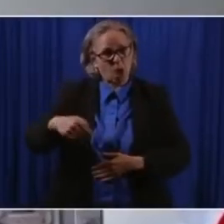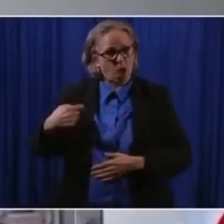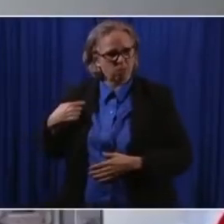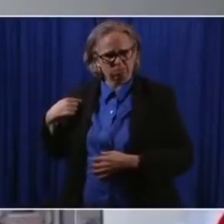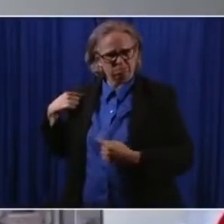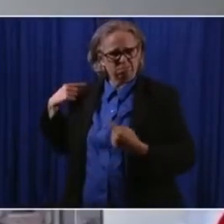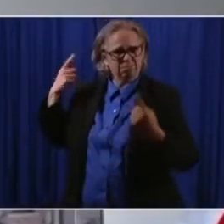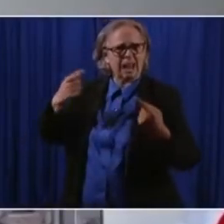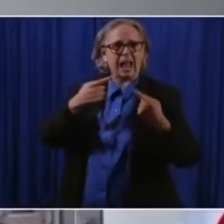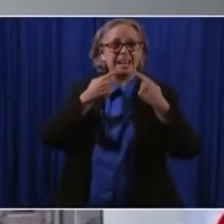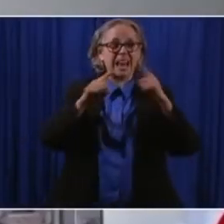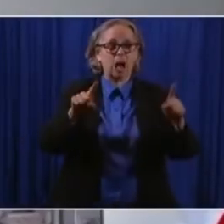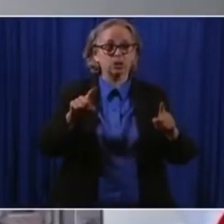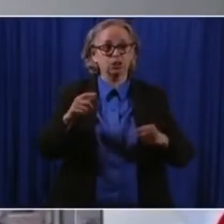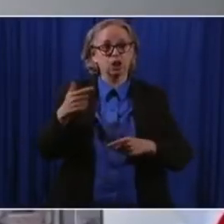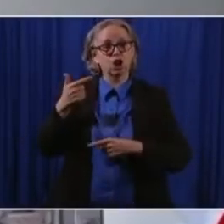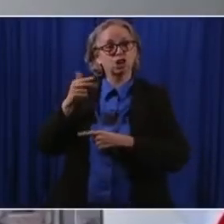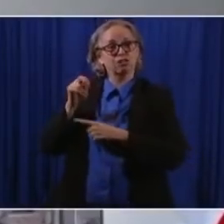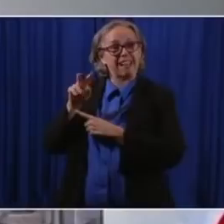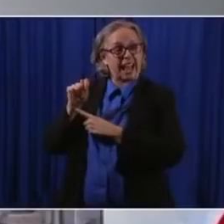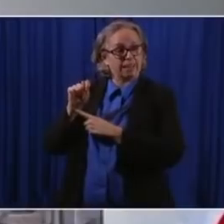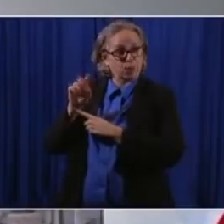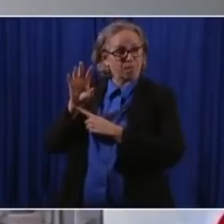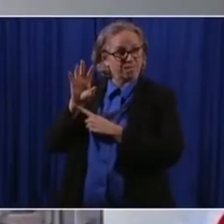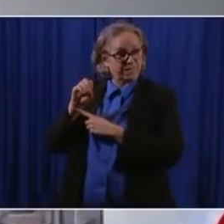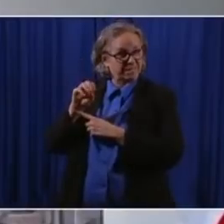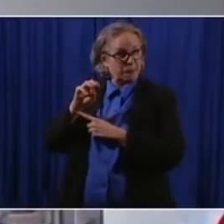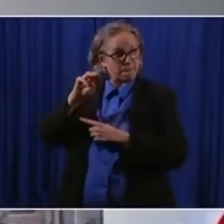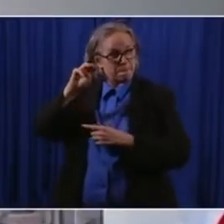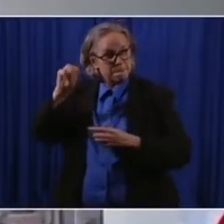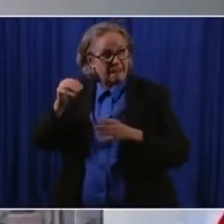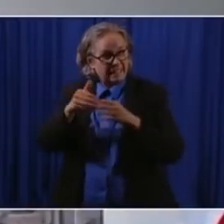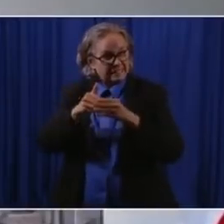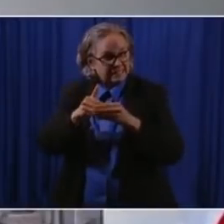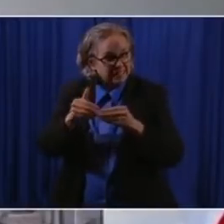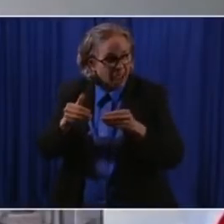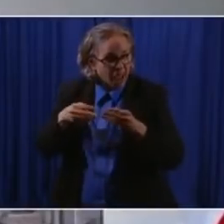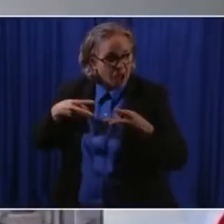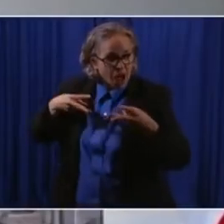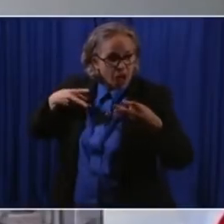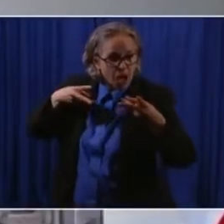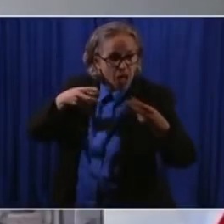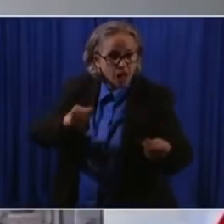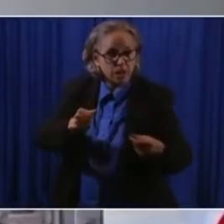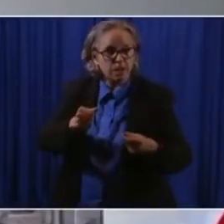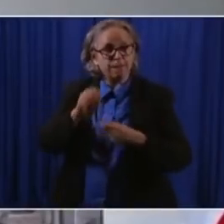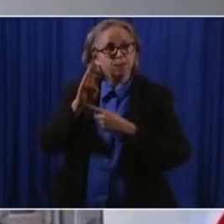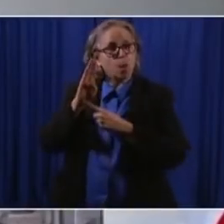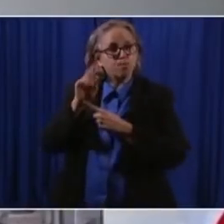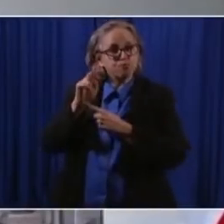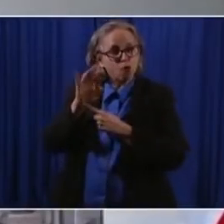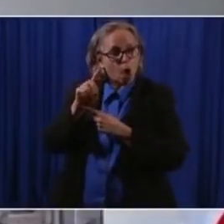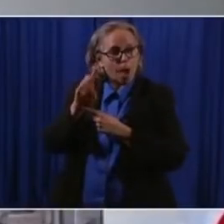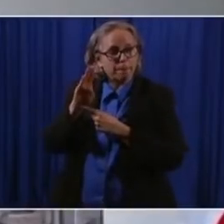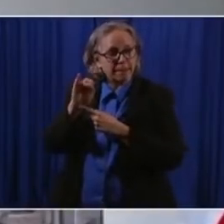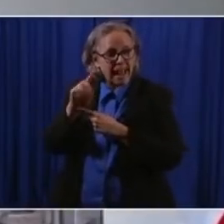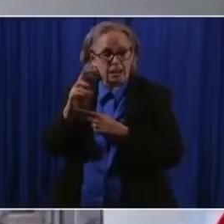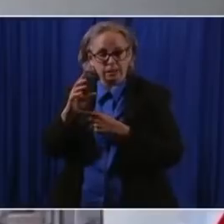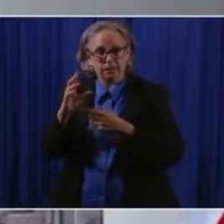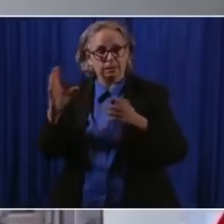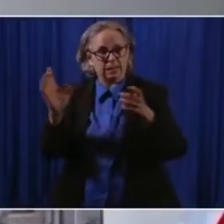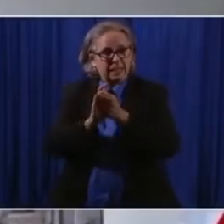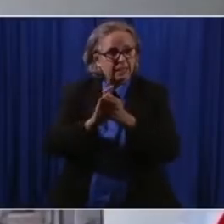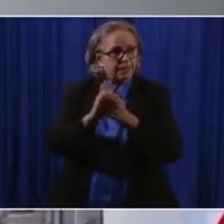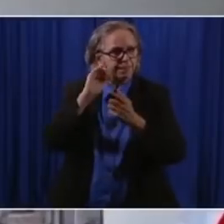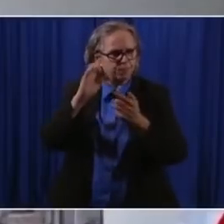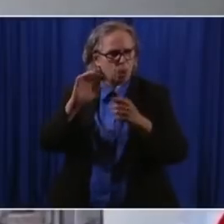grant called the K-12 Broadband Connectivity Grant. And this is to enable the funding for hotspots